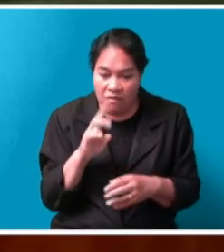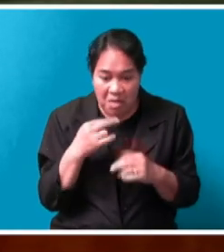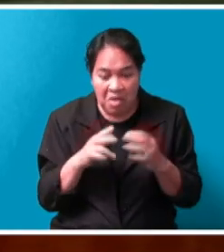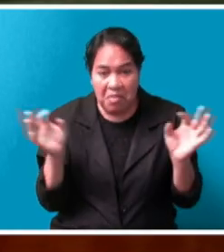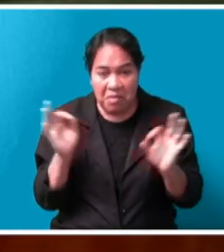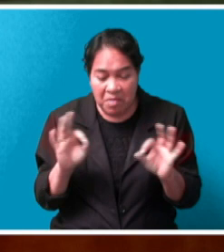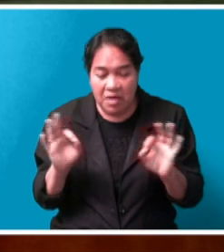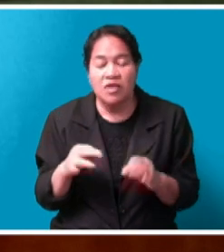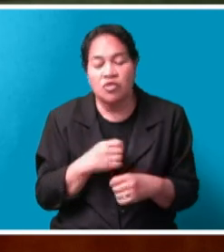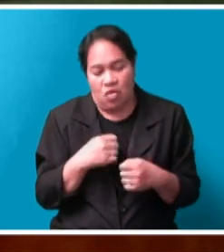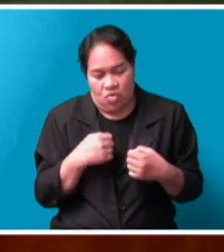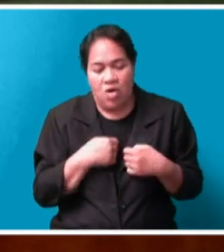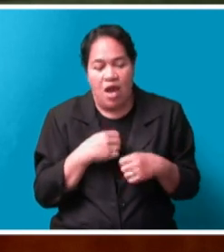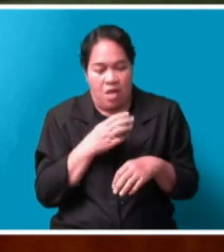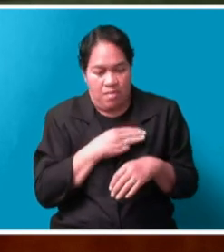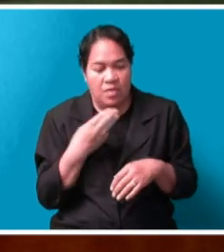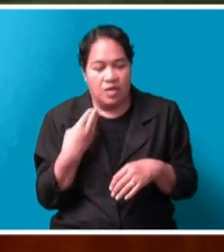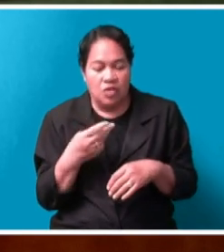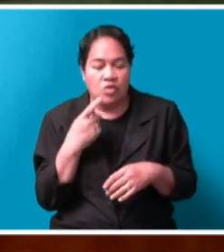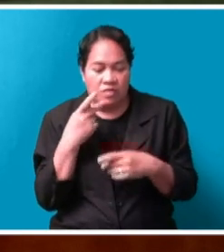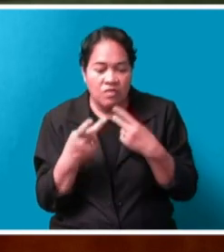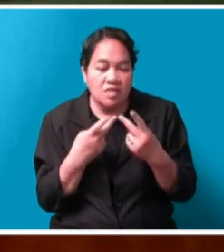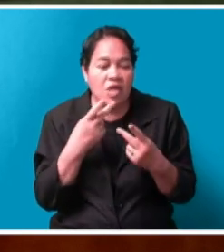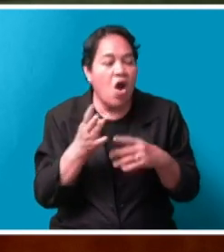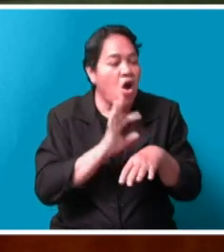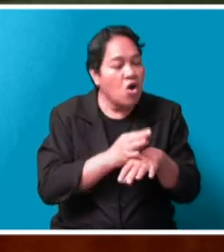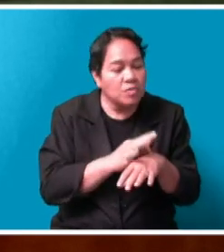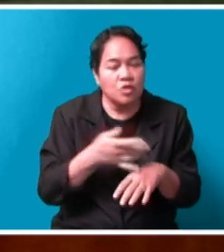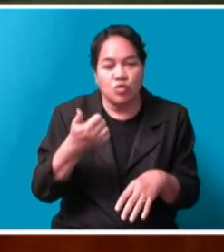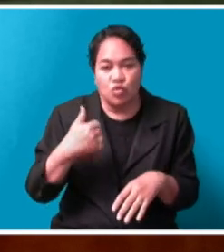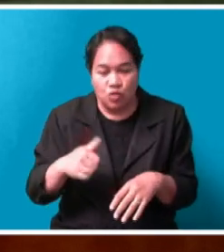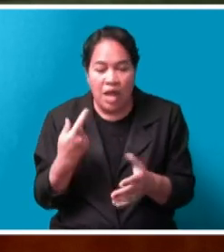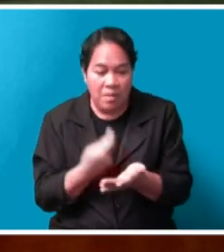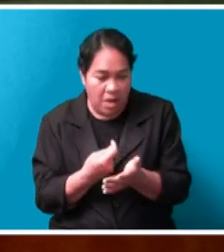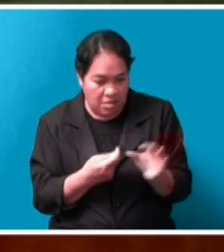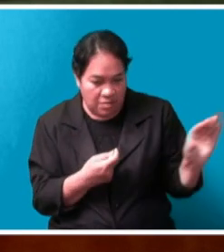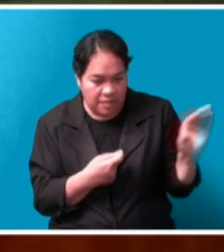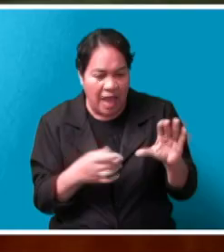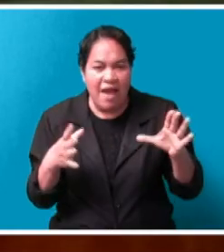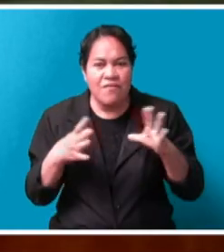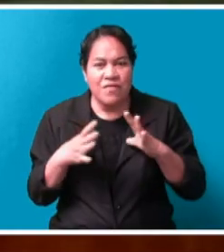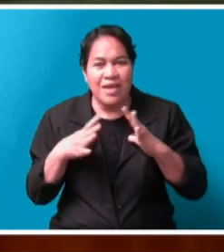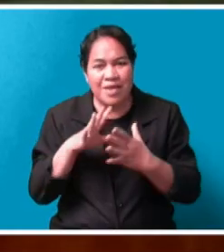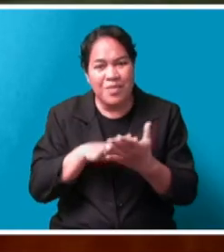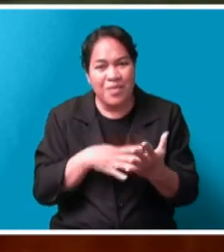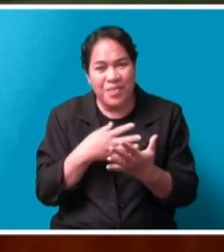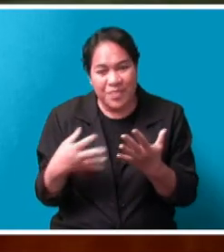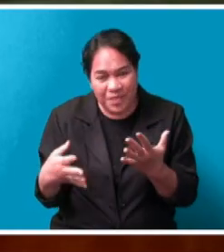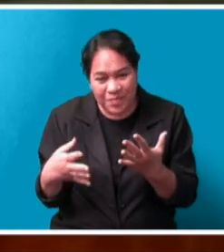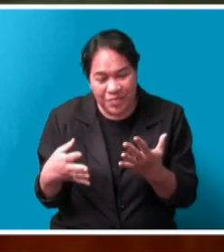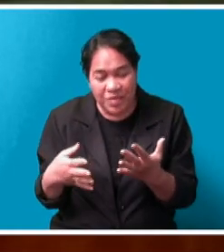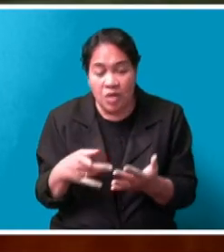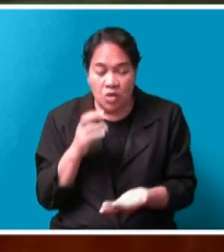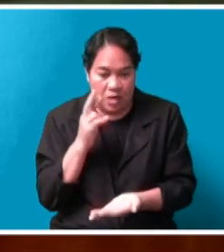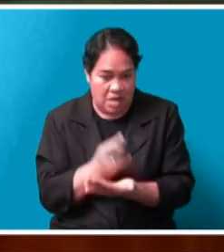and our people actively prefer to visit public hospitals or utilize free GP medical scheme, a reality proven by the